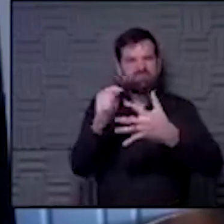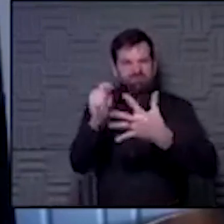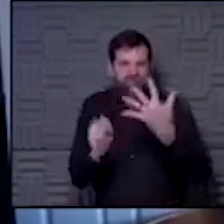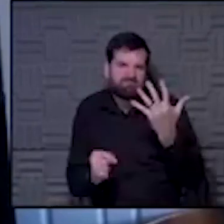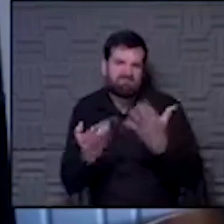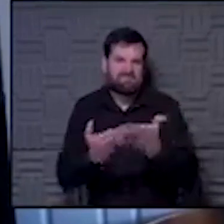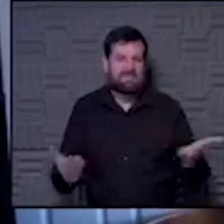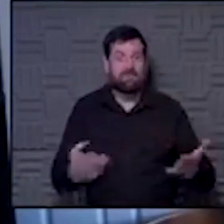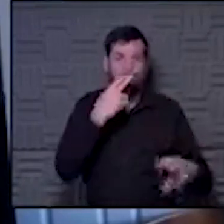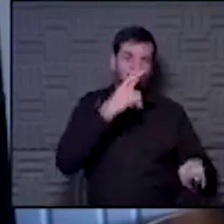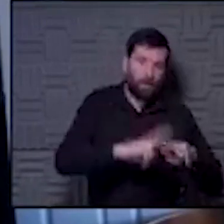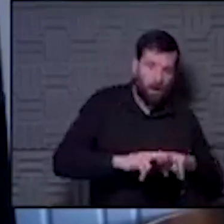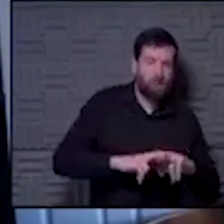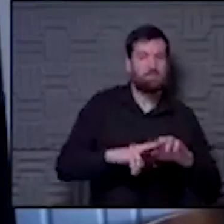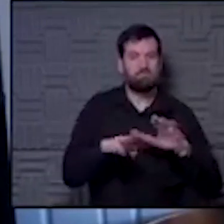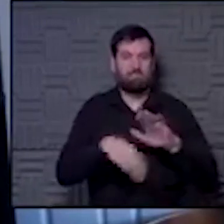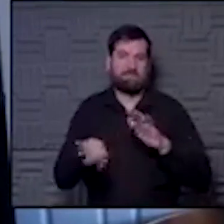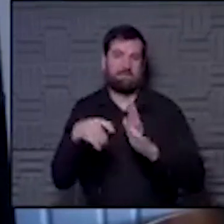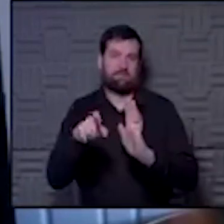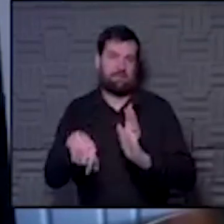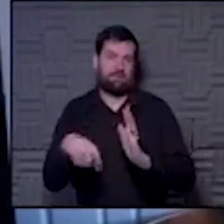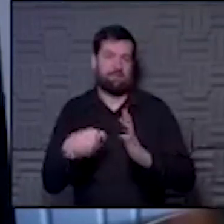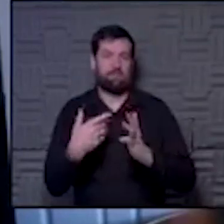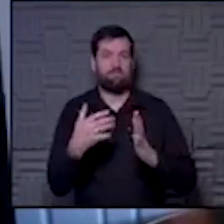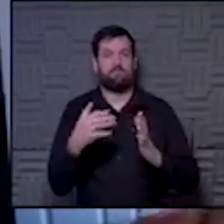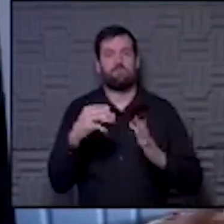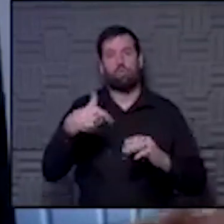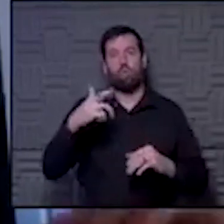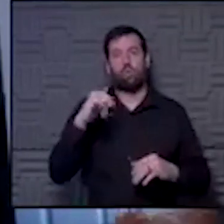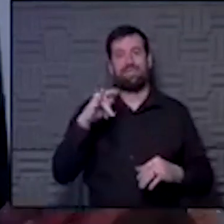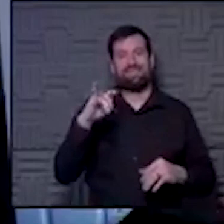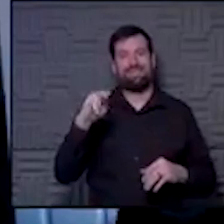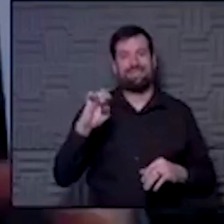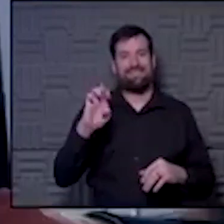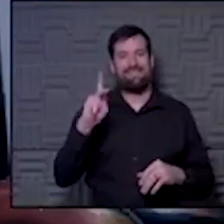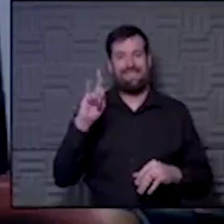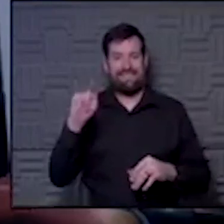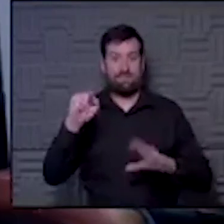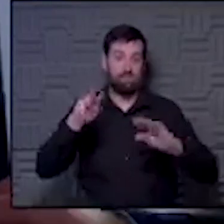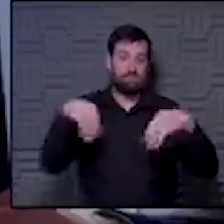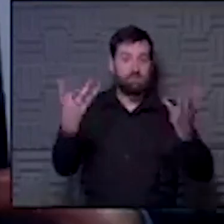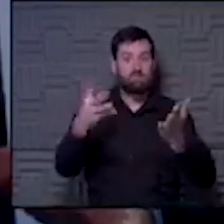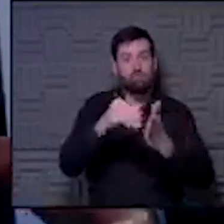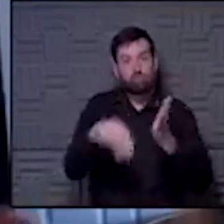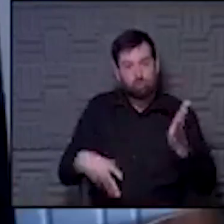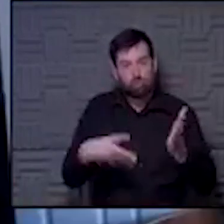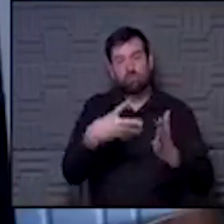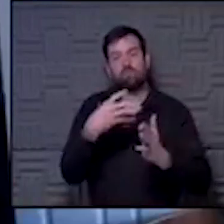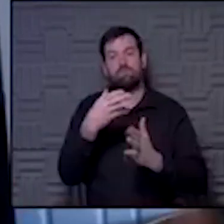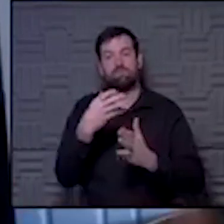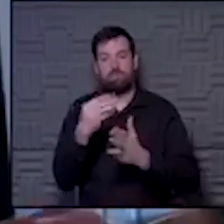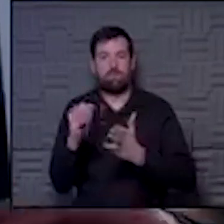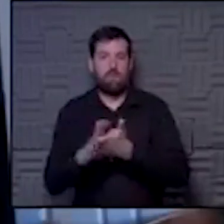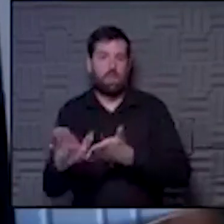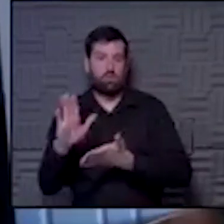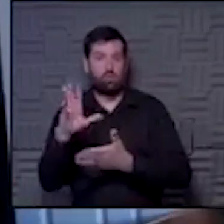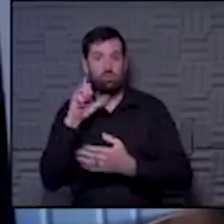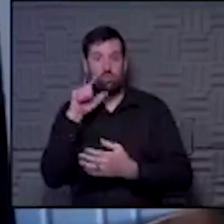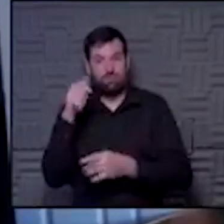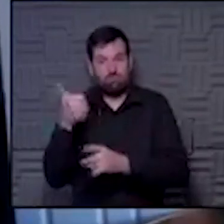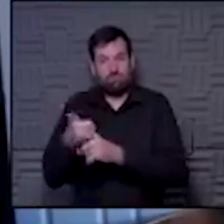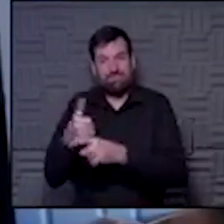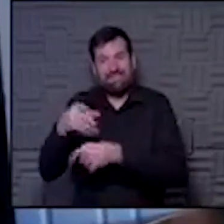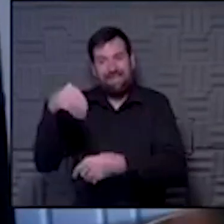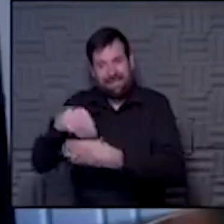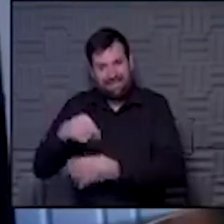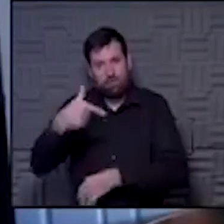fun things too. And their project is to give these quarantine kits to students in the college in quarantine, hoping to make